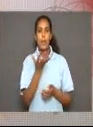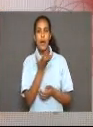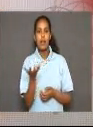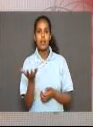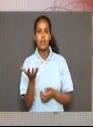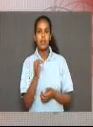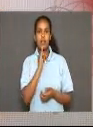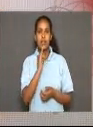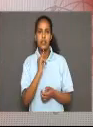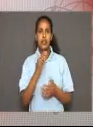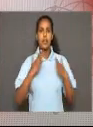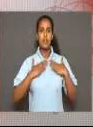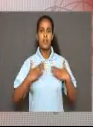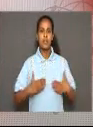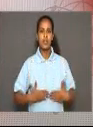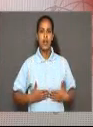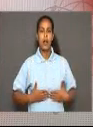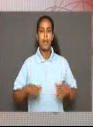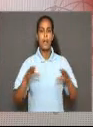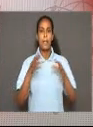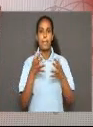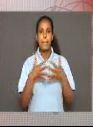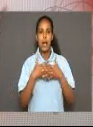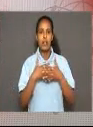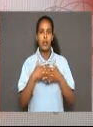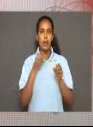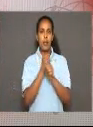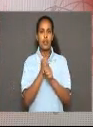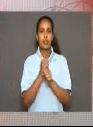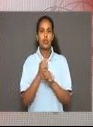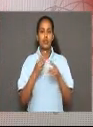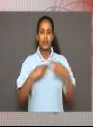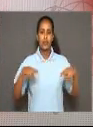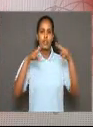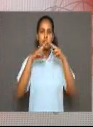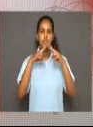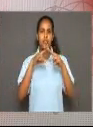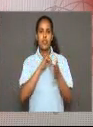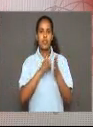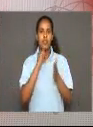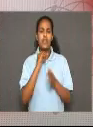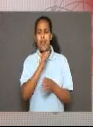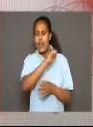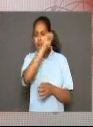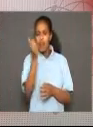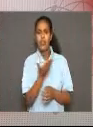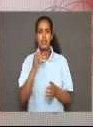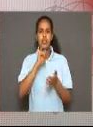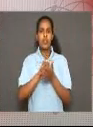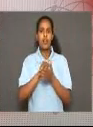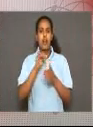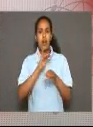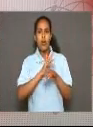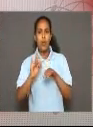Matter is the physical material that makes up the universe. It is anything that